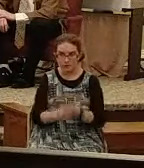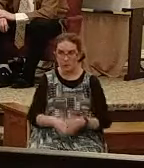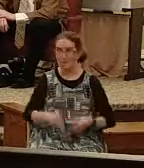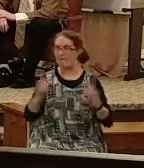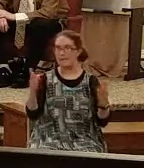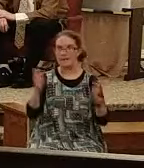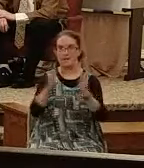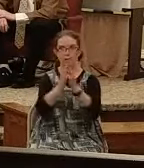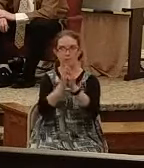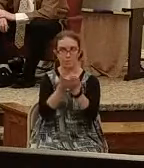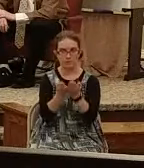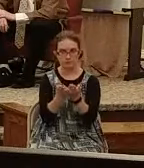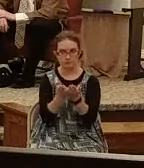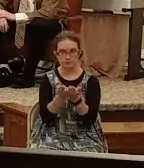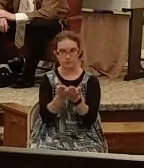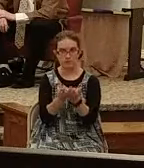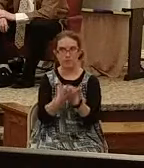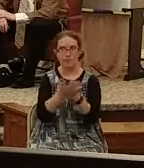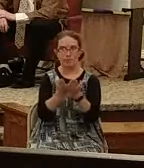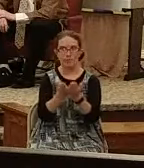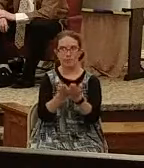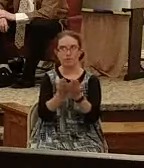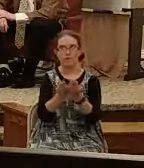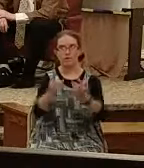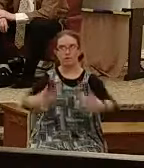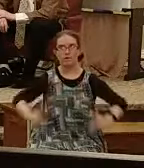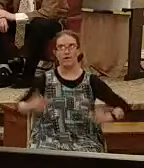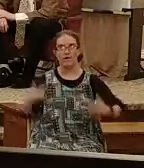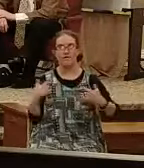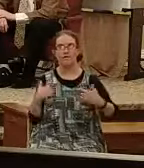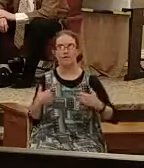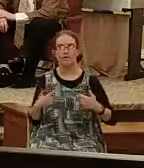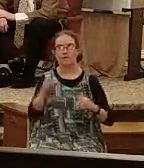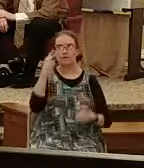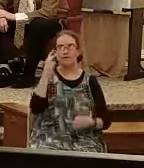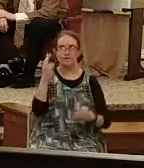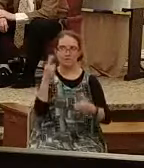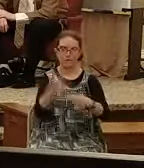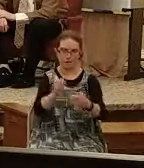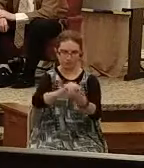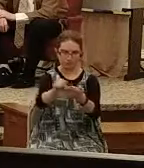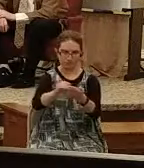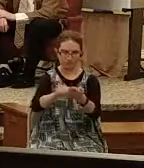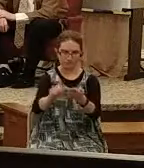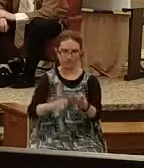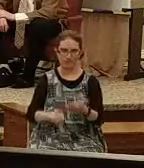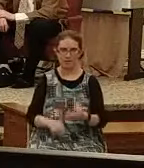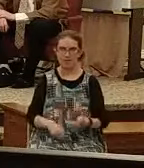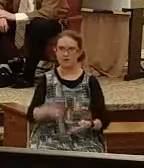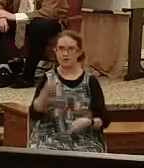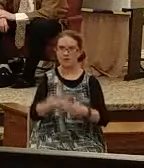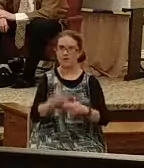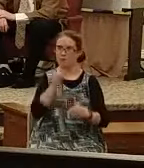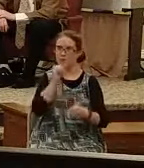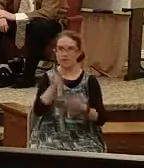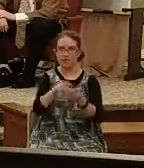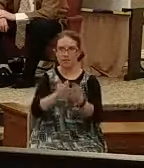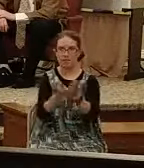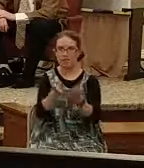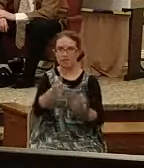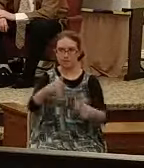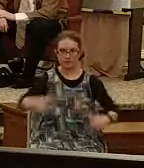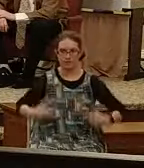books. The book being the book of life. To see if your name is written there. And if your name is not written in the Lamb's